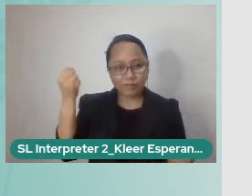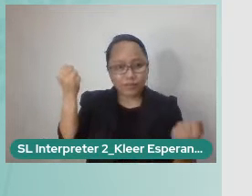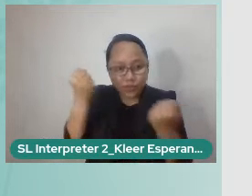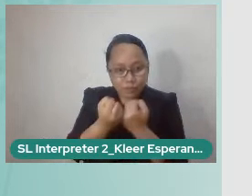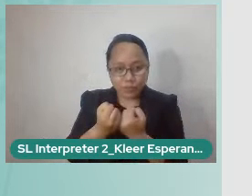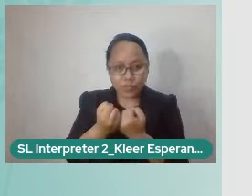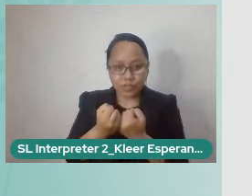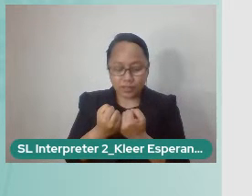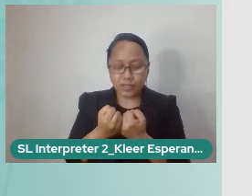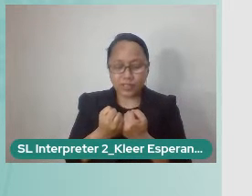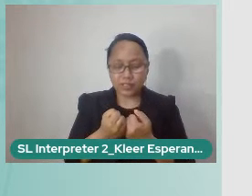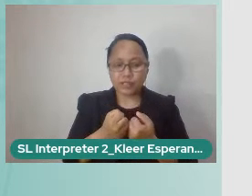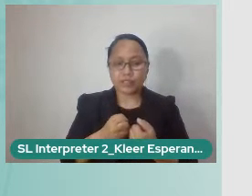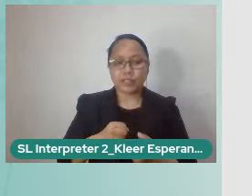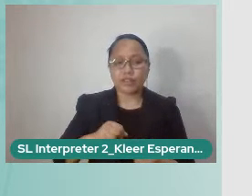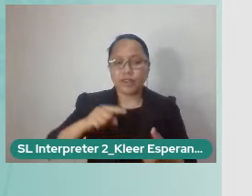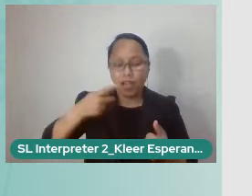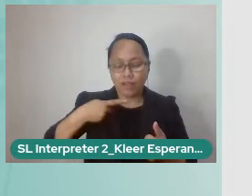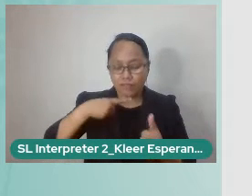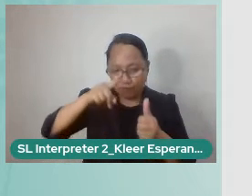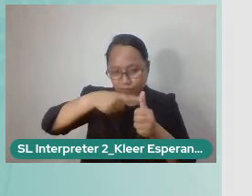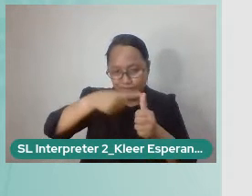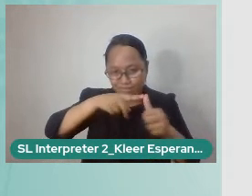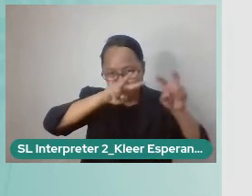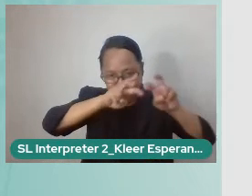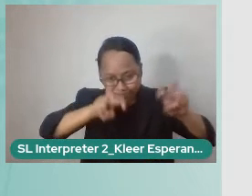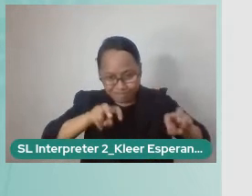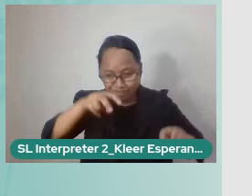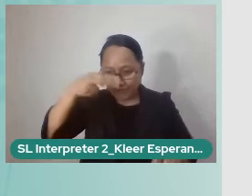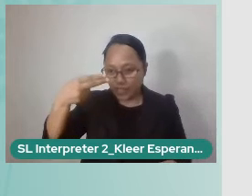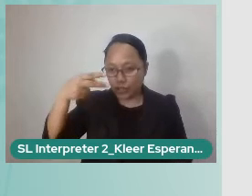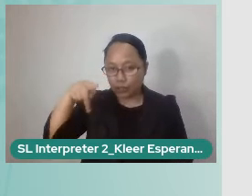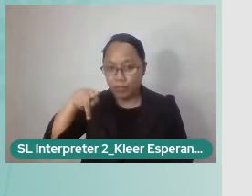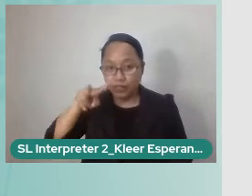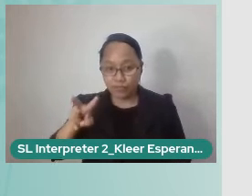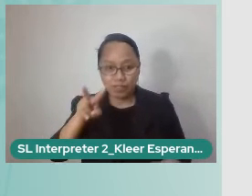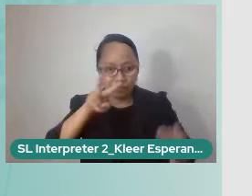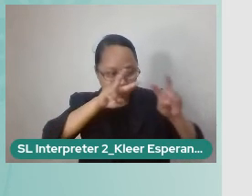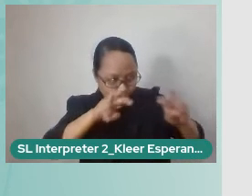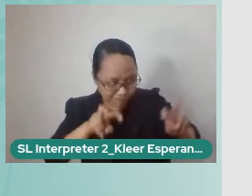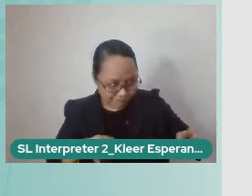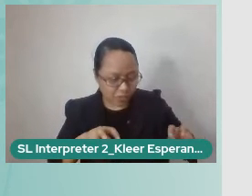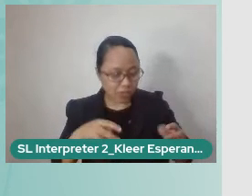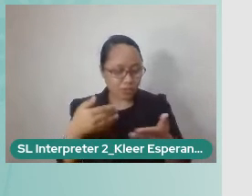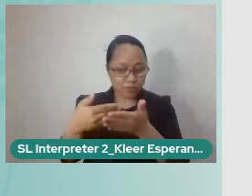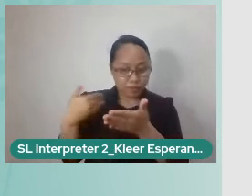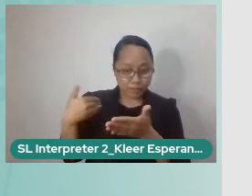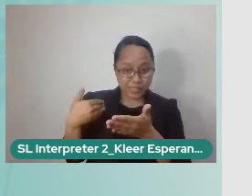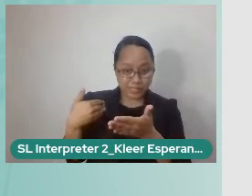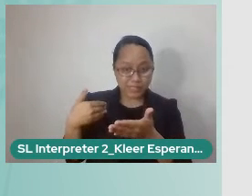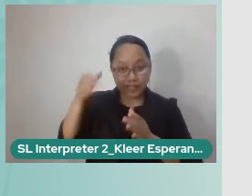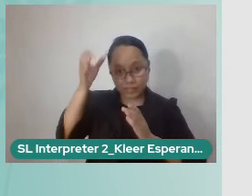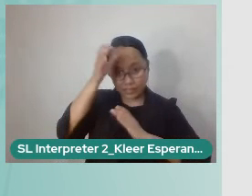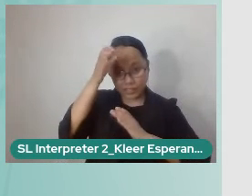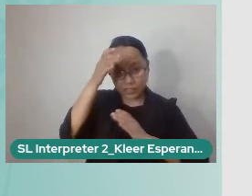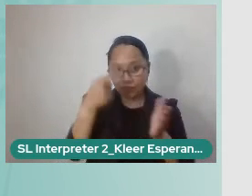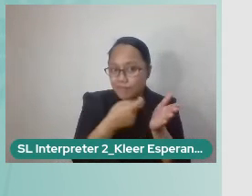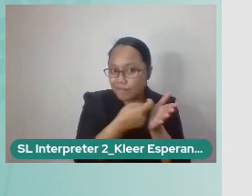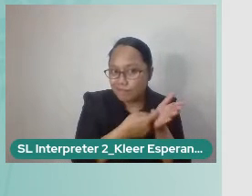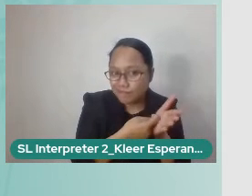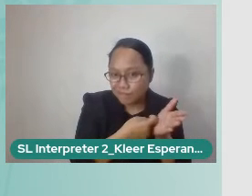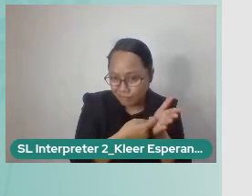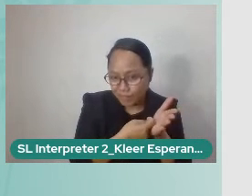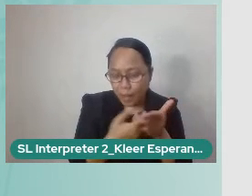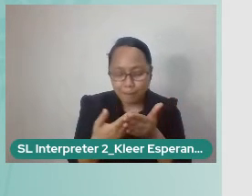about the second pillar, which is primary HPV screening, followed by pre-cancer treatment. Now, we'll get